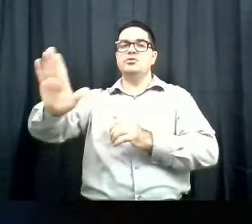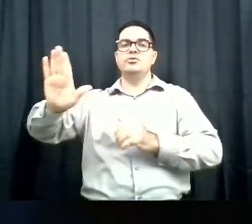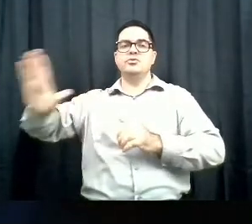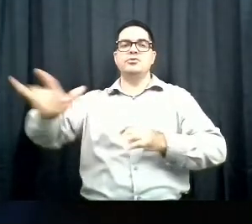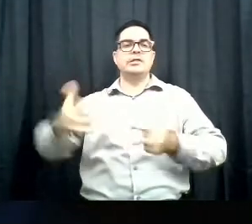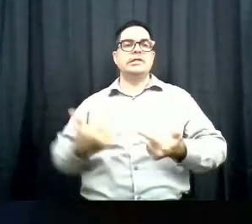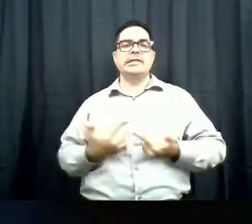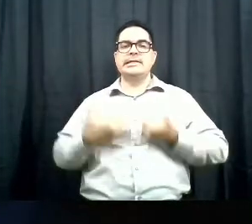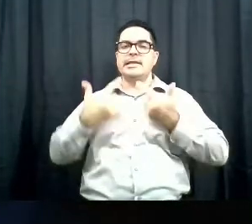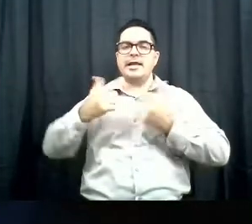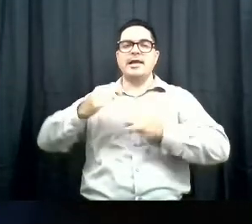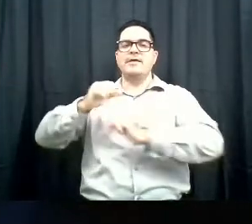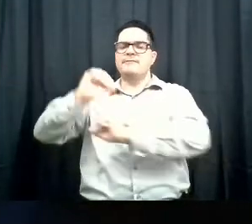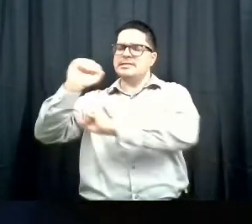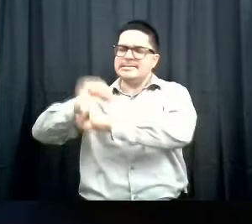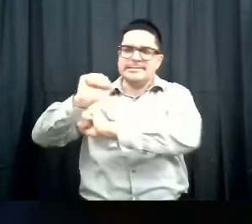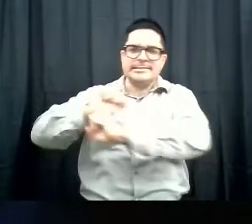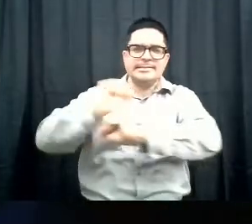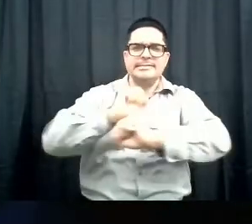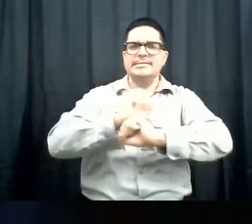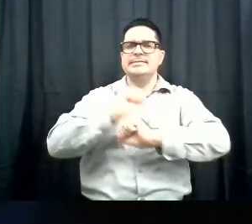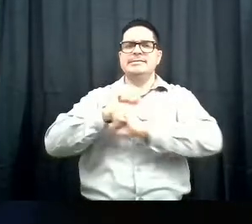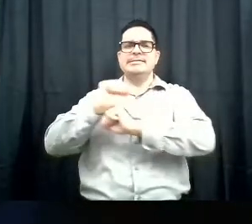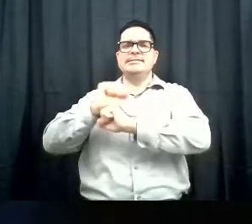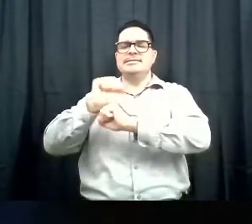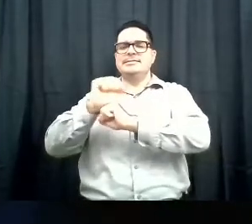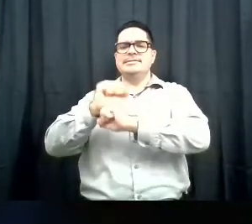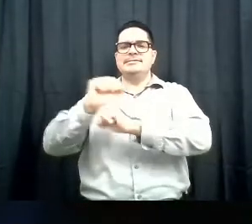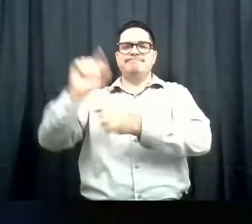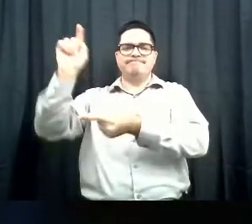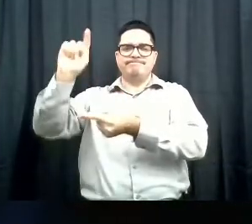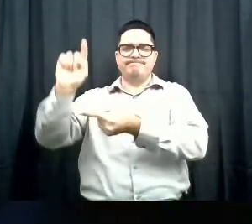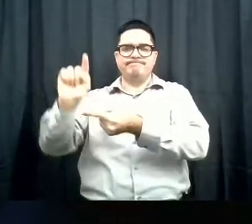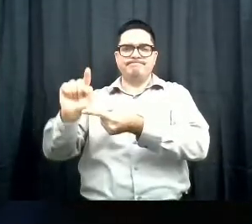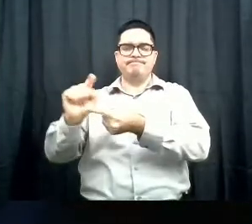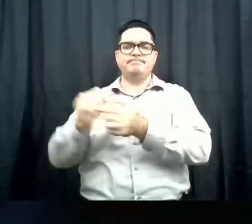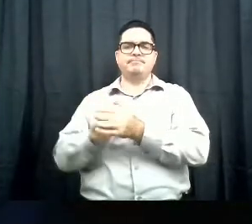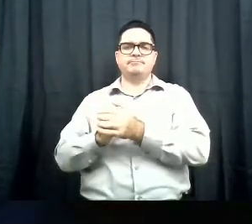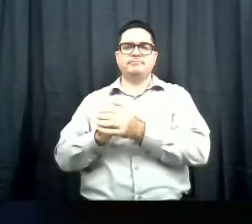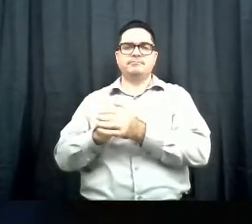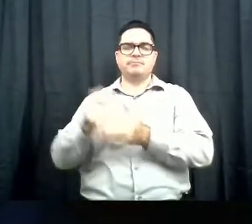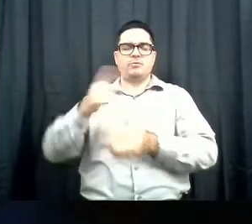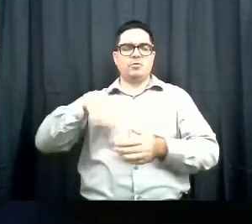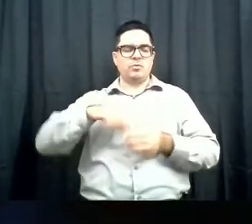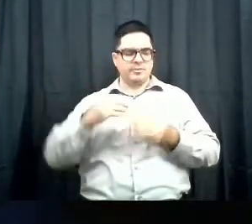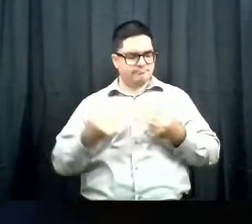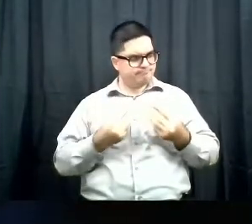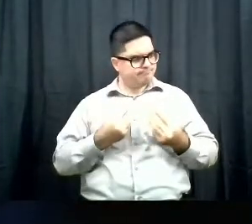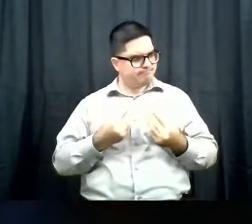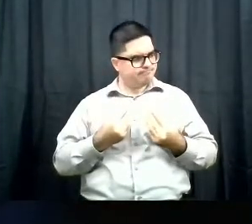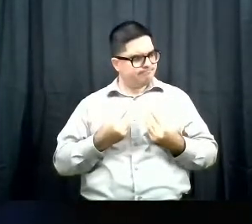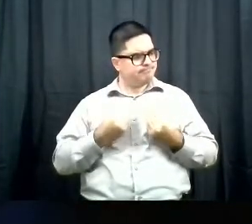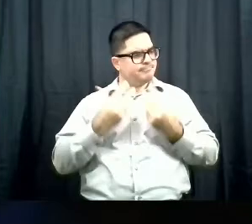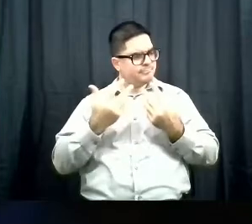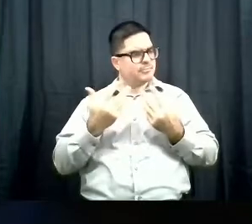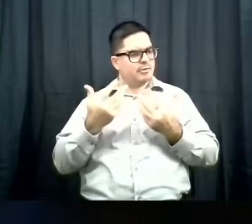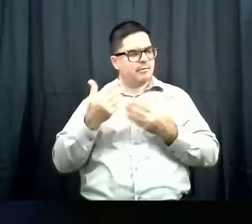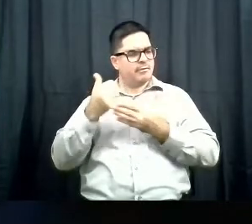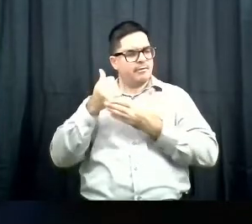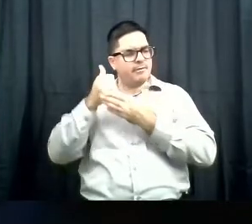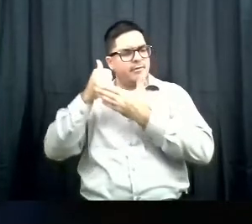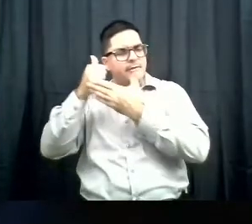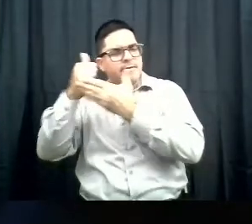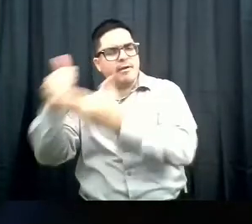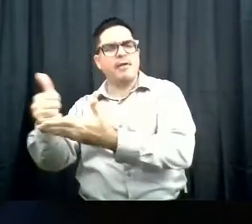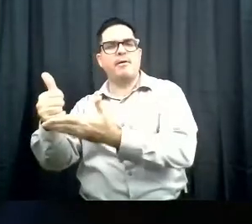after what we have faced during the last couple of years. Again, we were inspired by that social justice in allowing those people